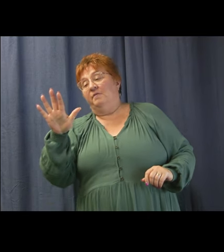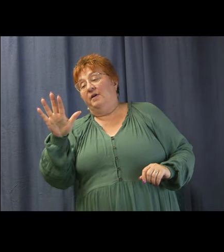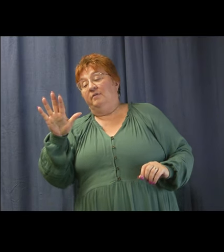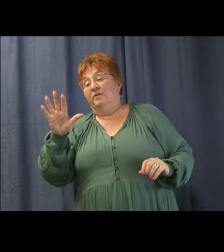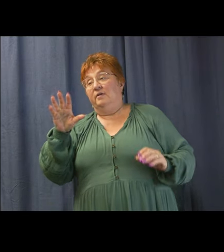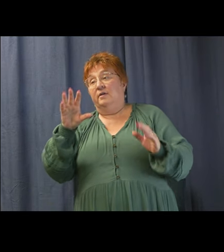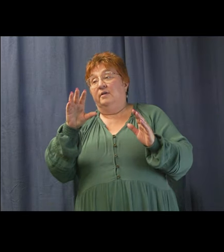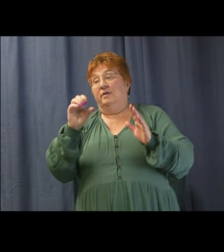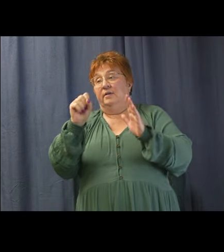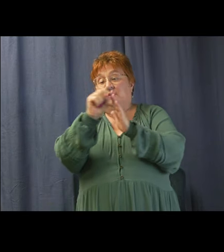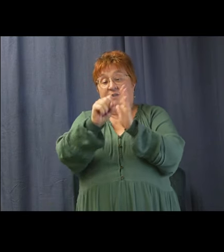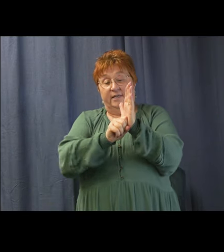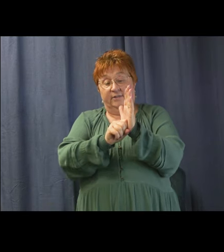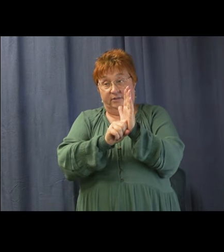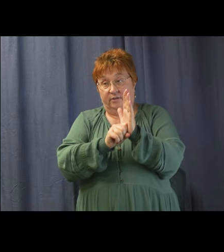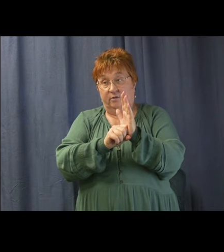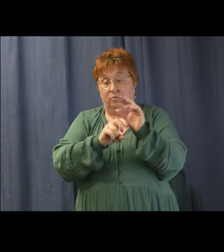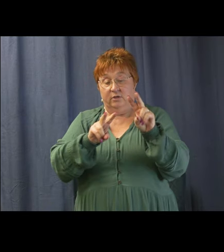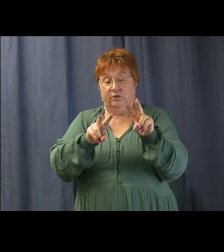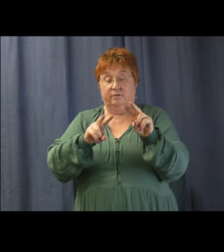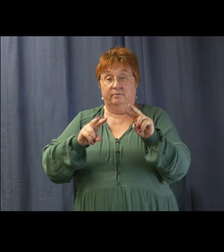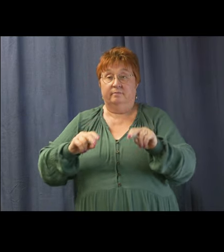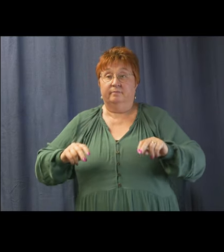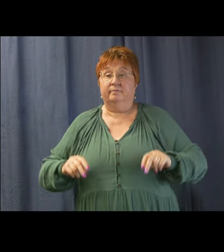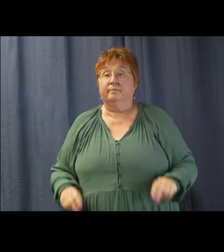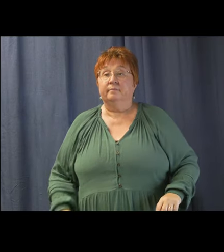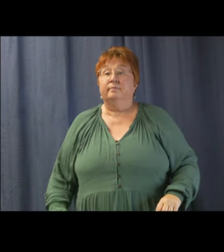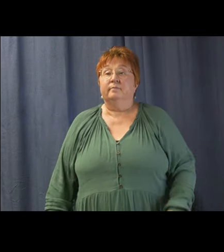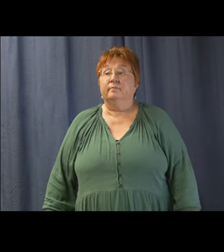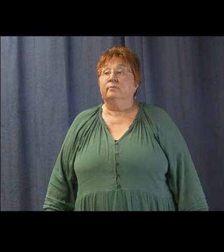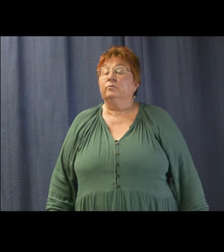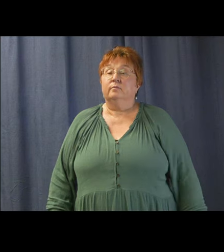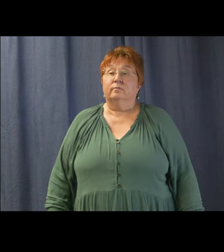50 states watching as well.